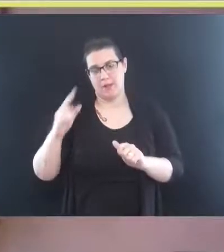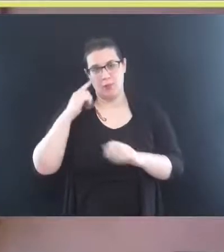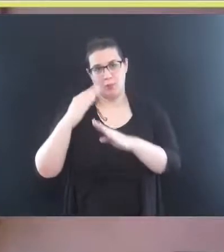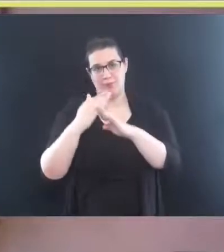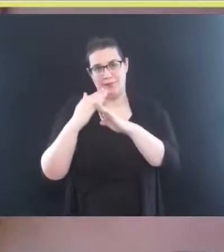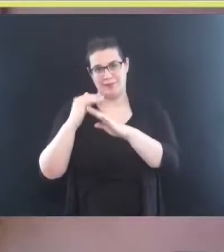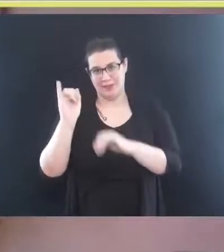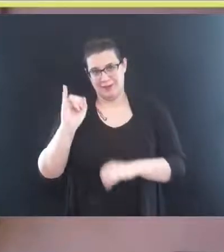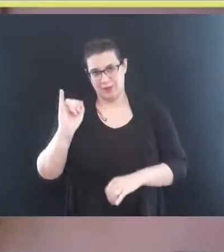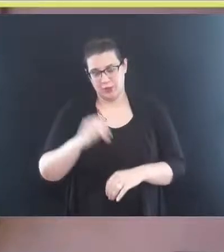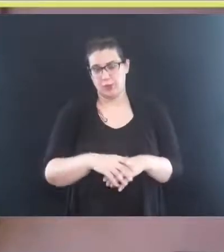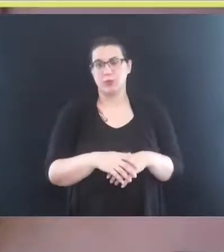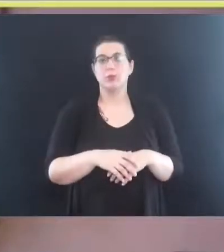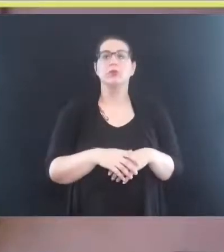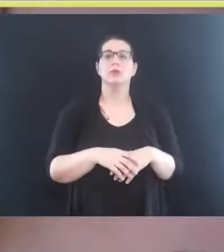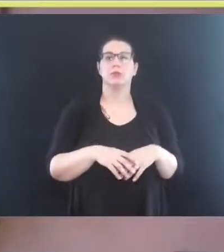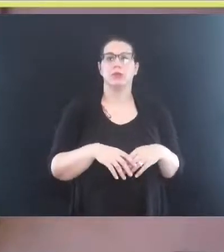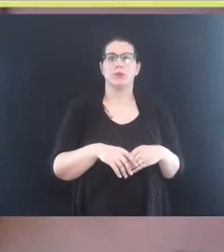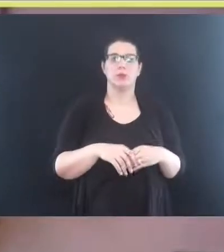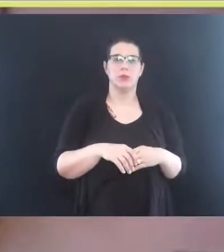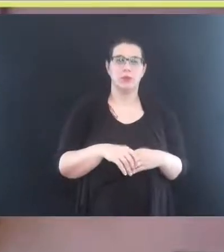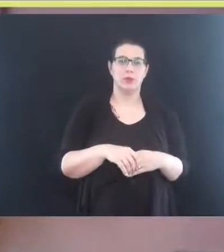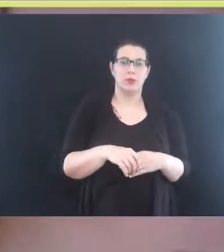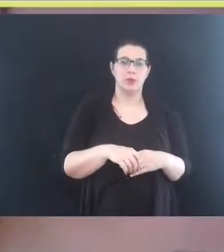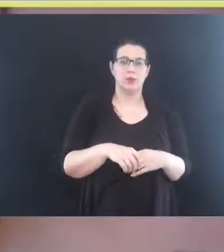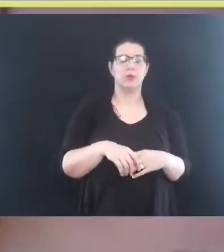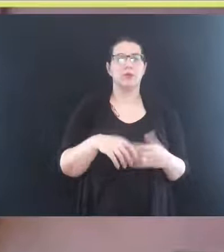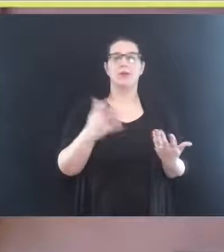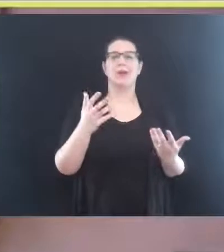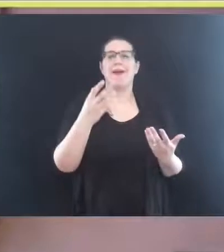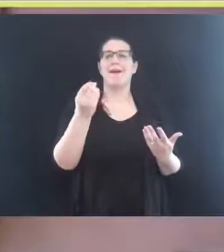65 and ill greater than 6 months before only had a